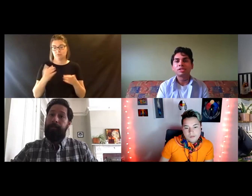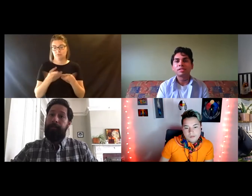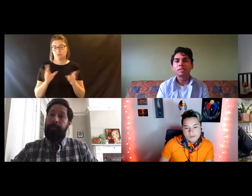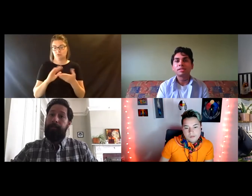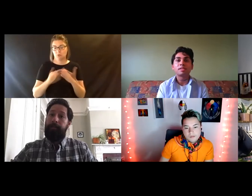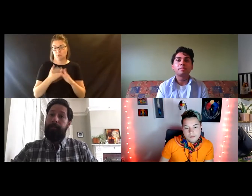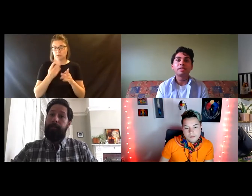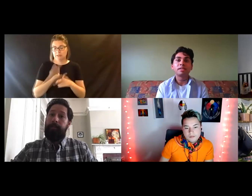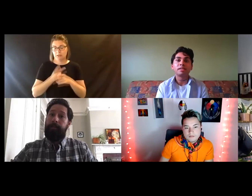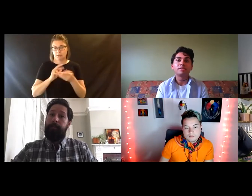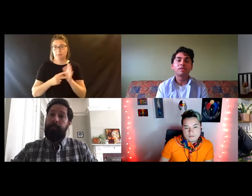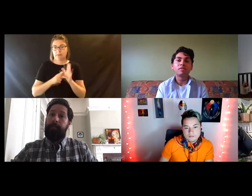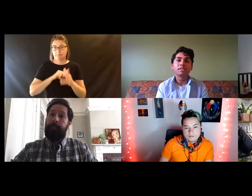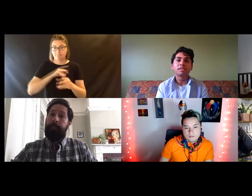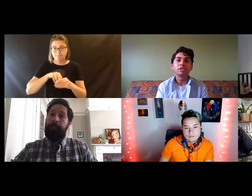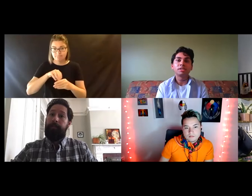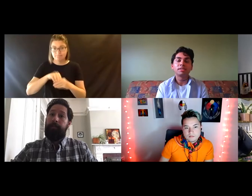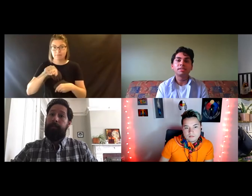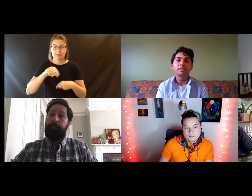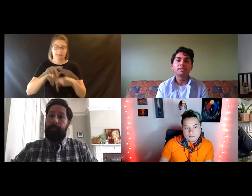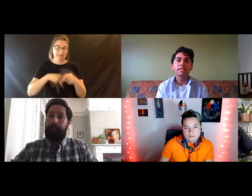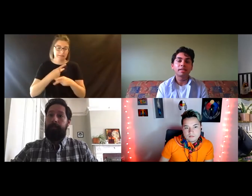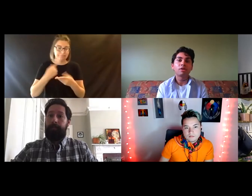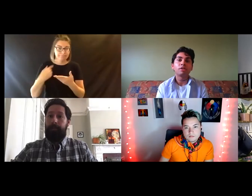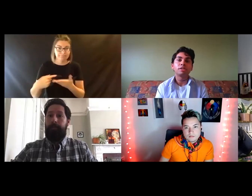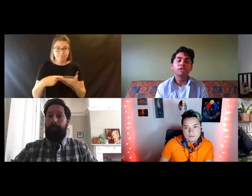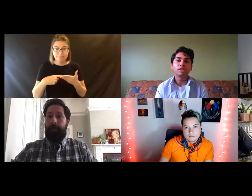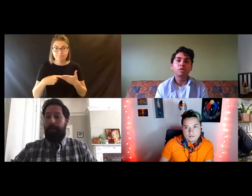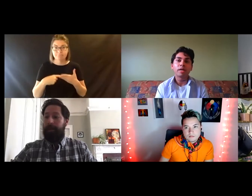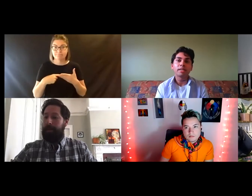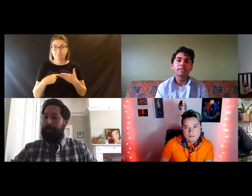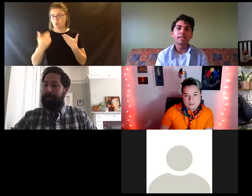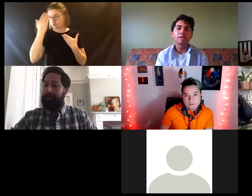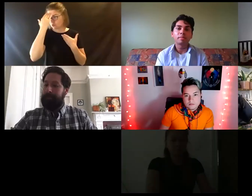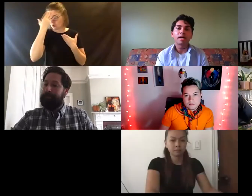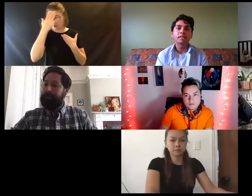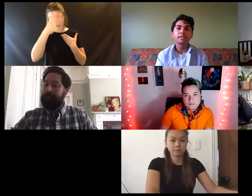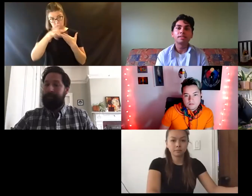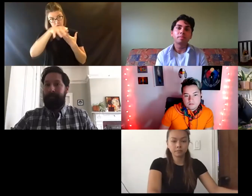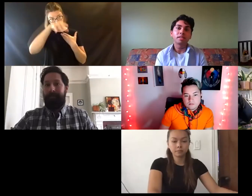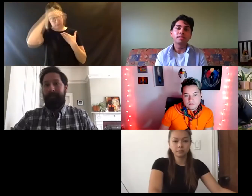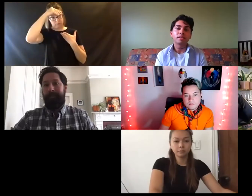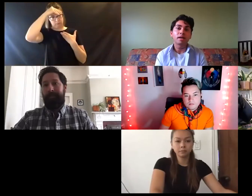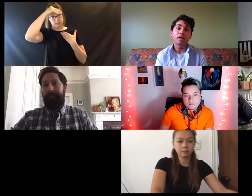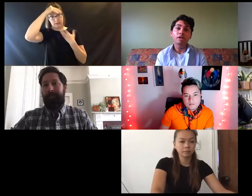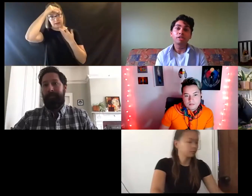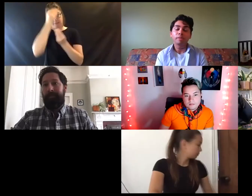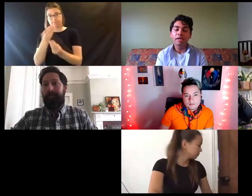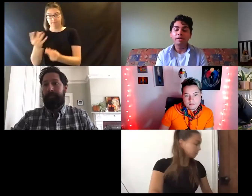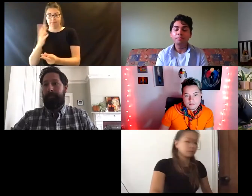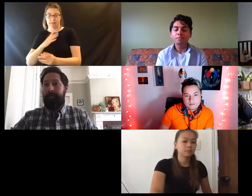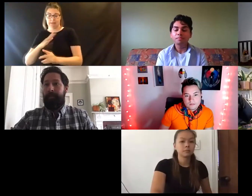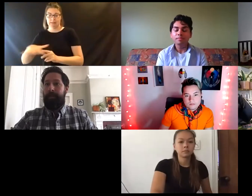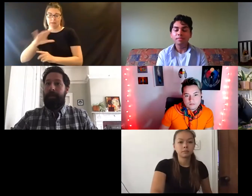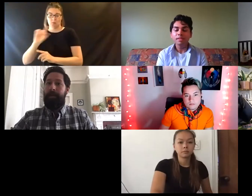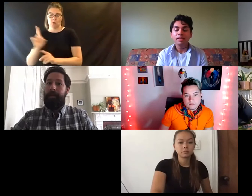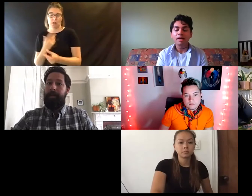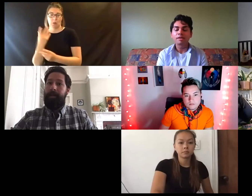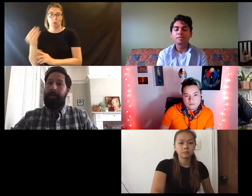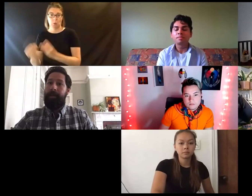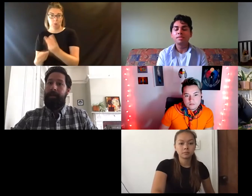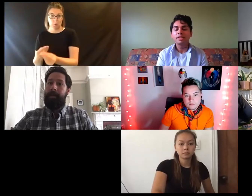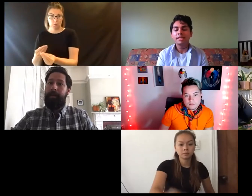is just participating in these conversations, taking knowledge away and taking them back into the spaces that I occupy,